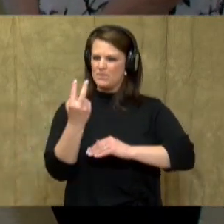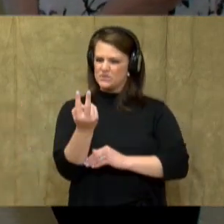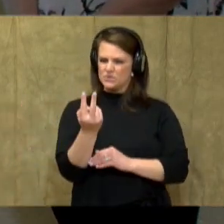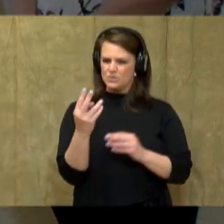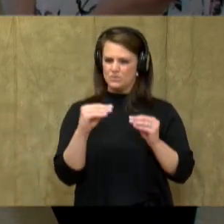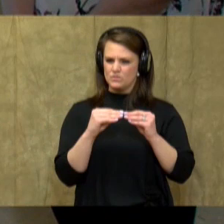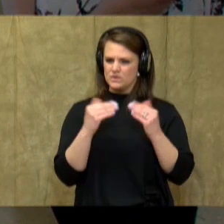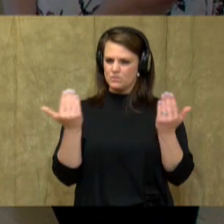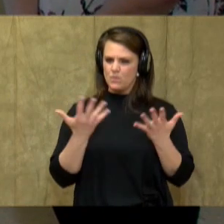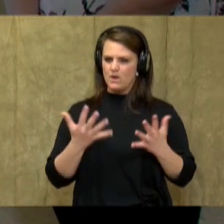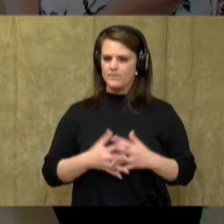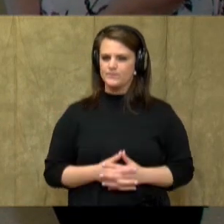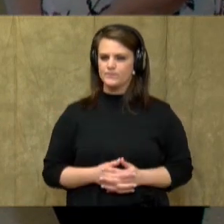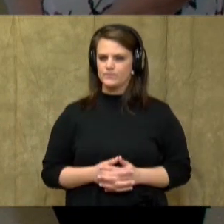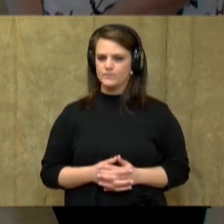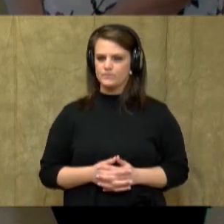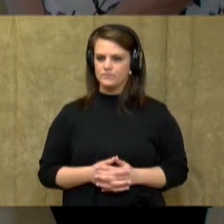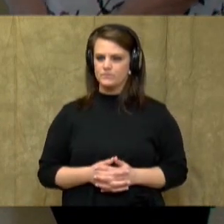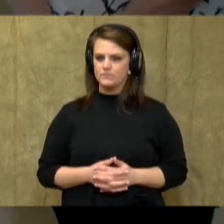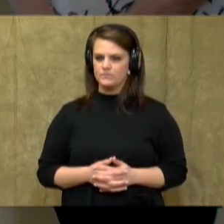wholes?